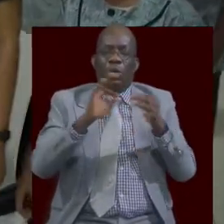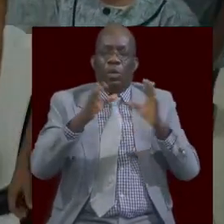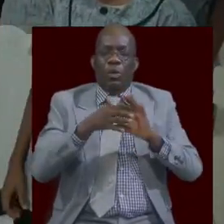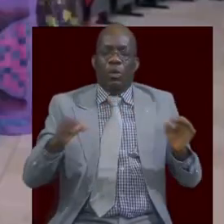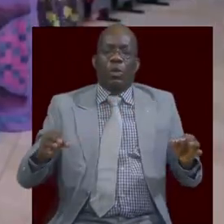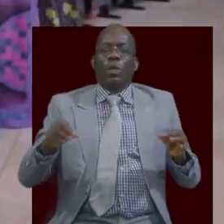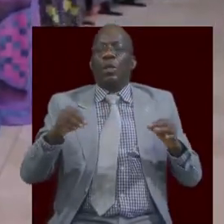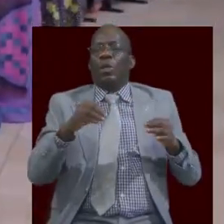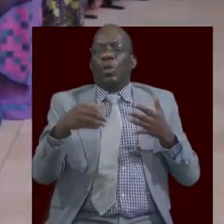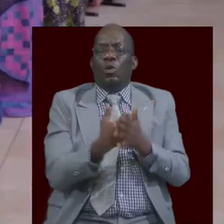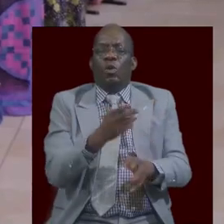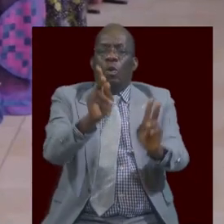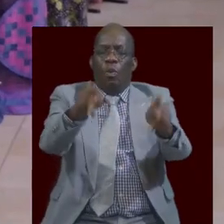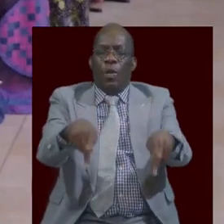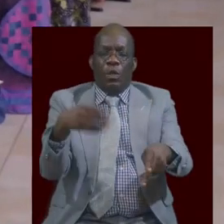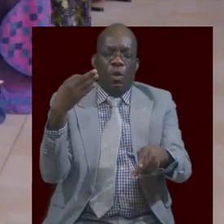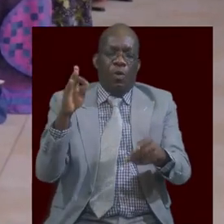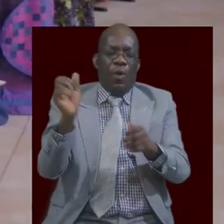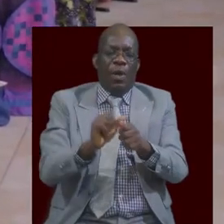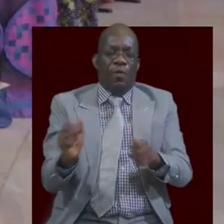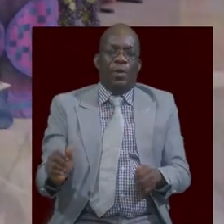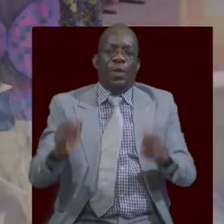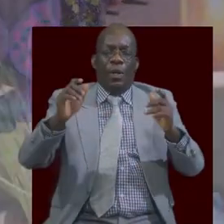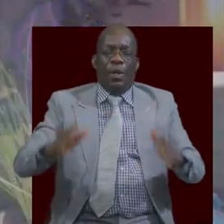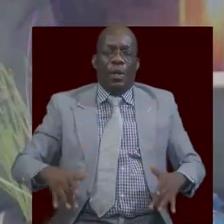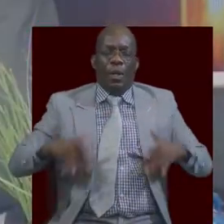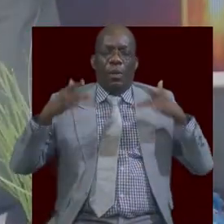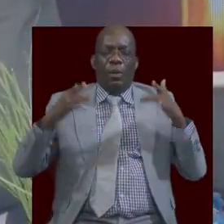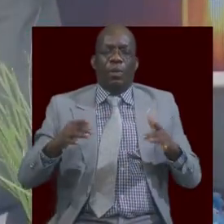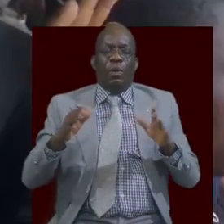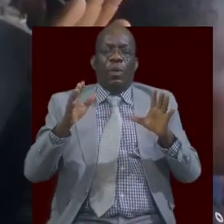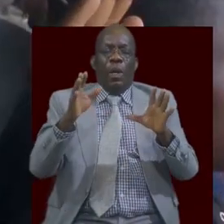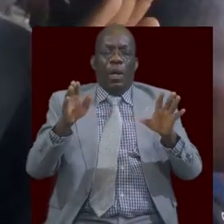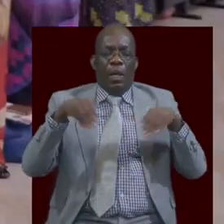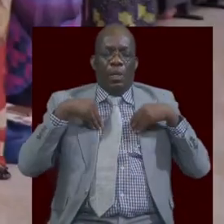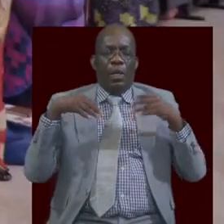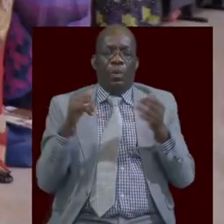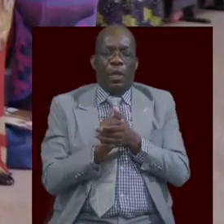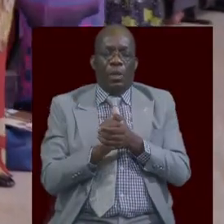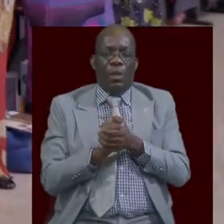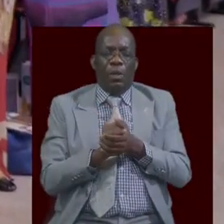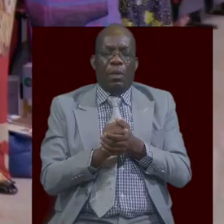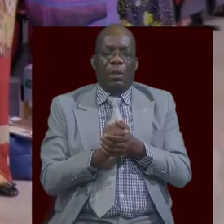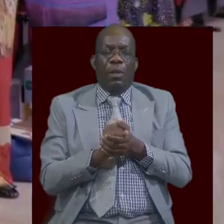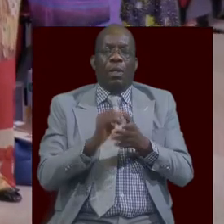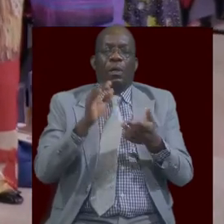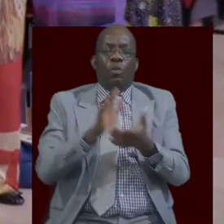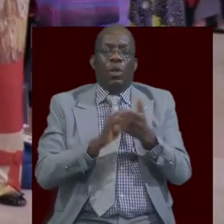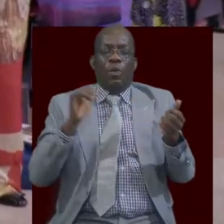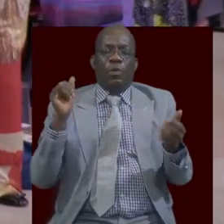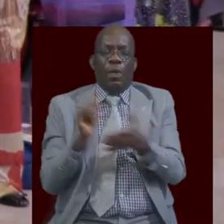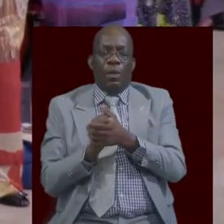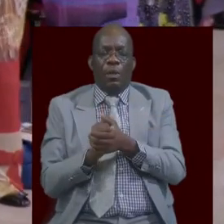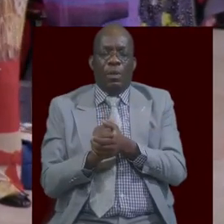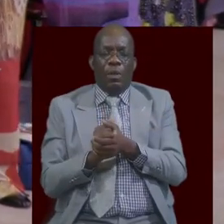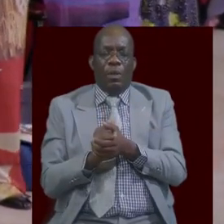biography of every life. Receive that. Believe that.